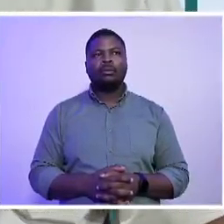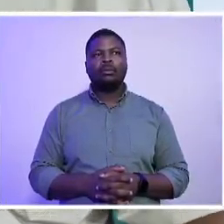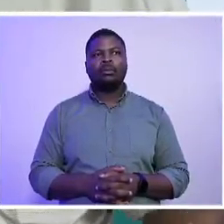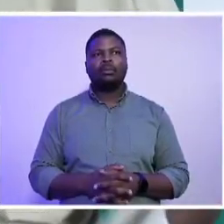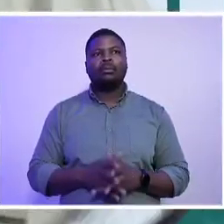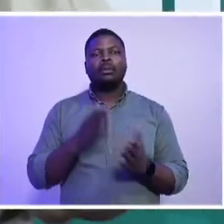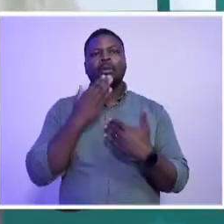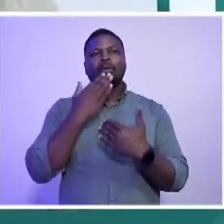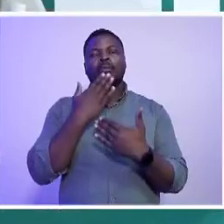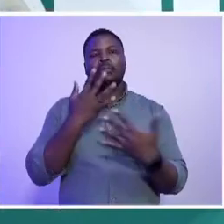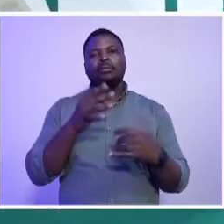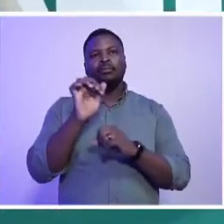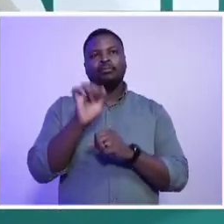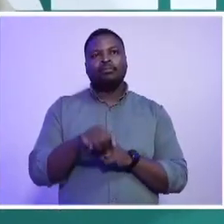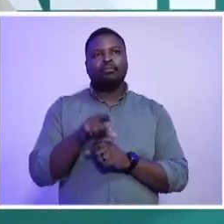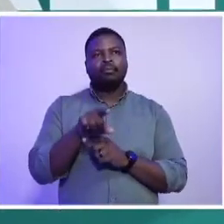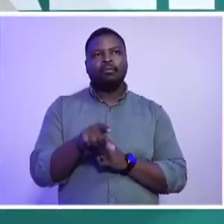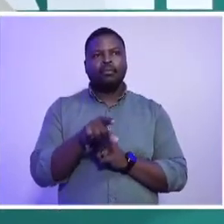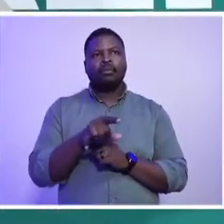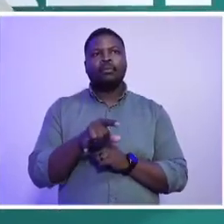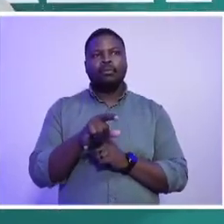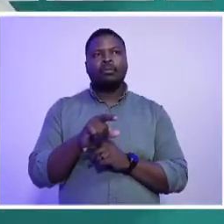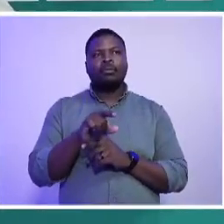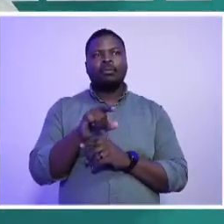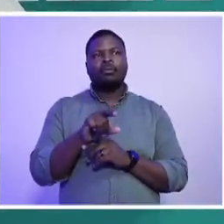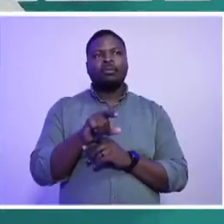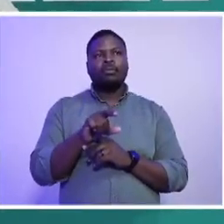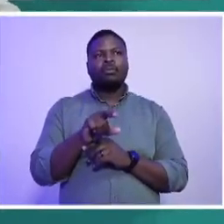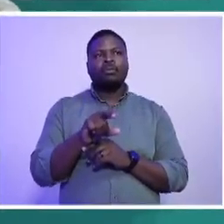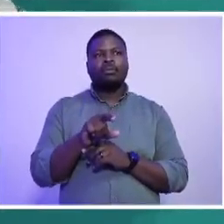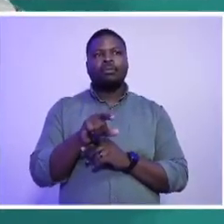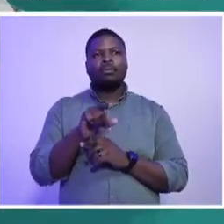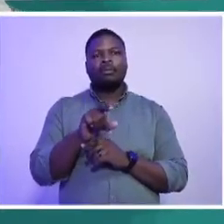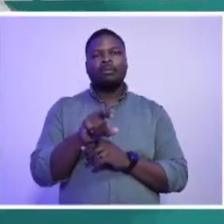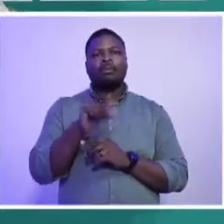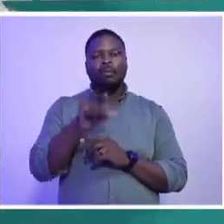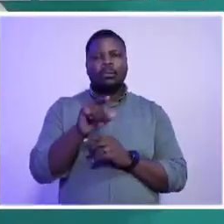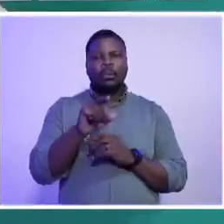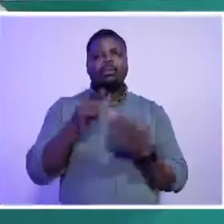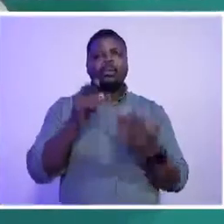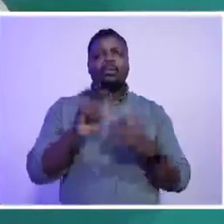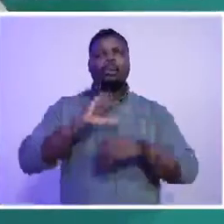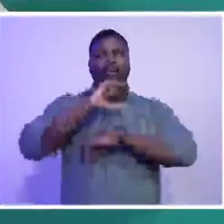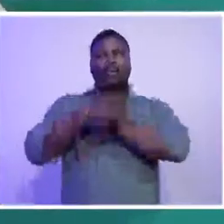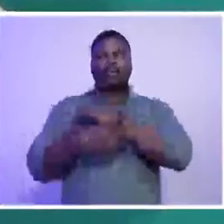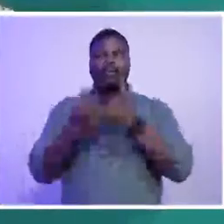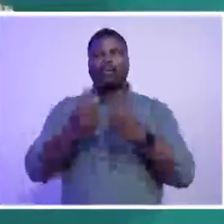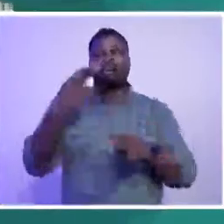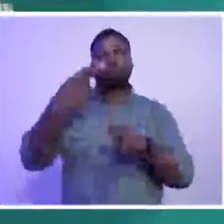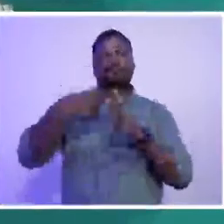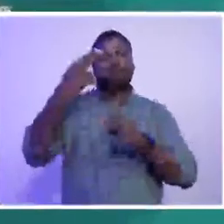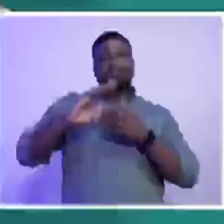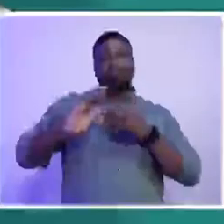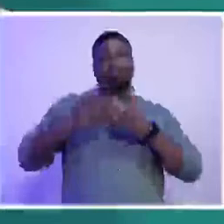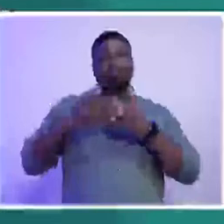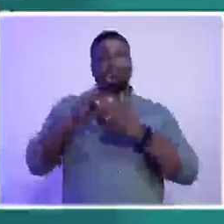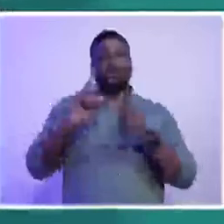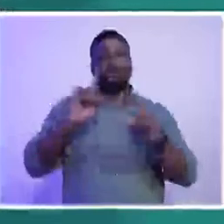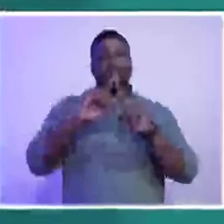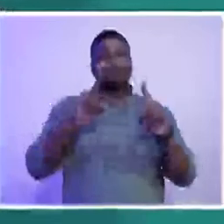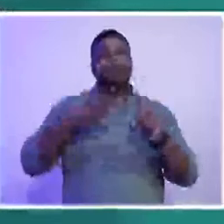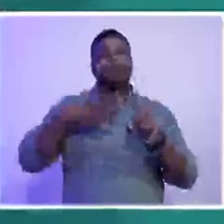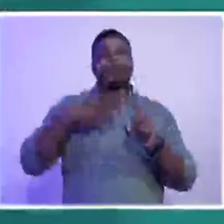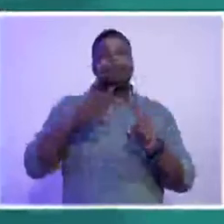delegates. The conference has been officially closed now. But I just wanted to